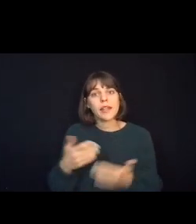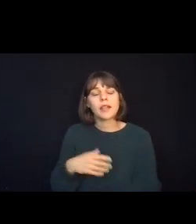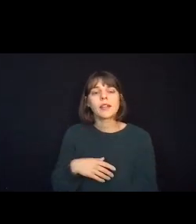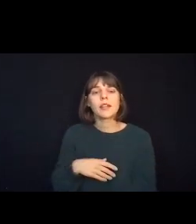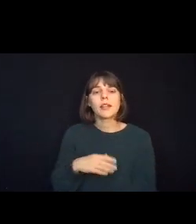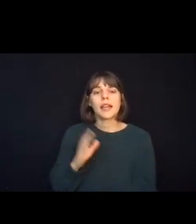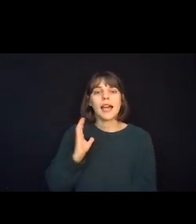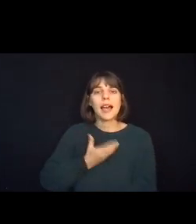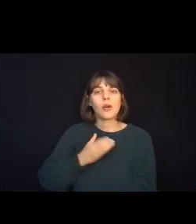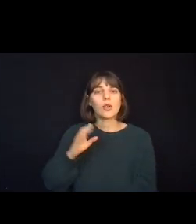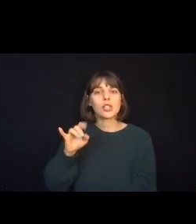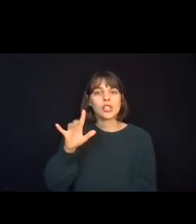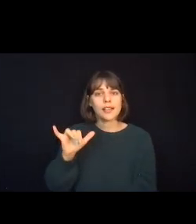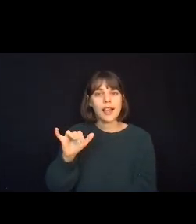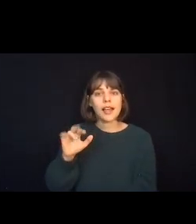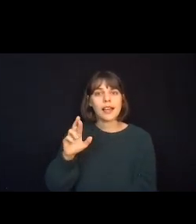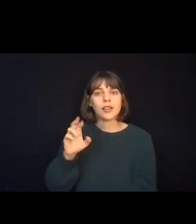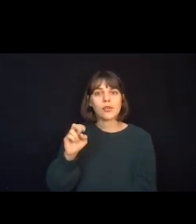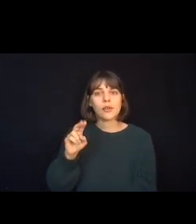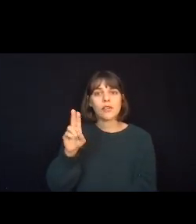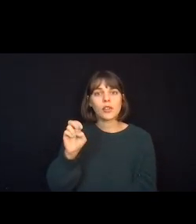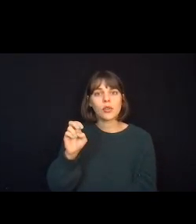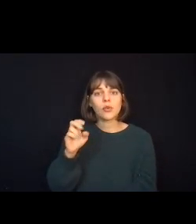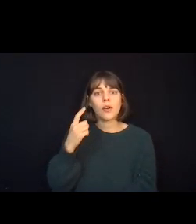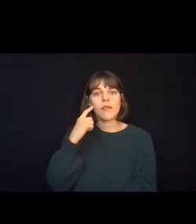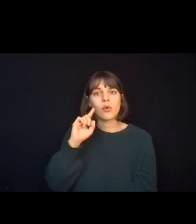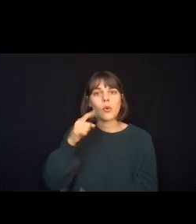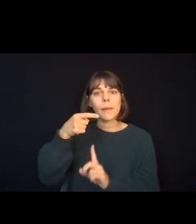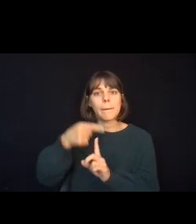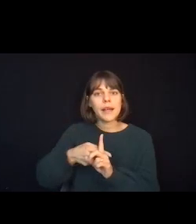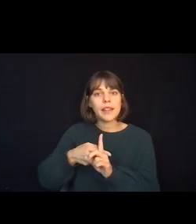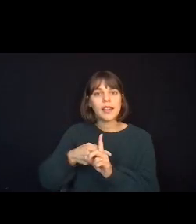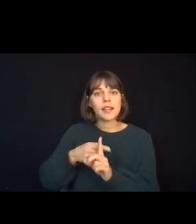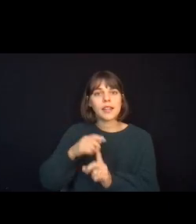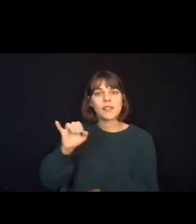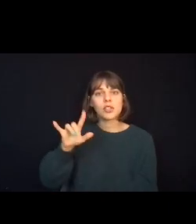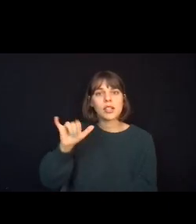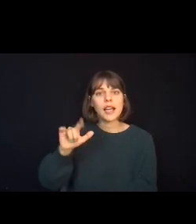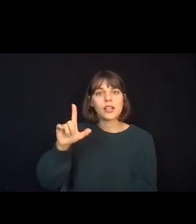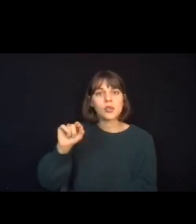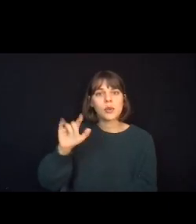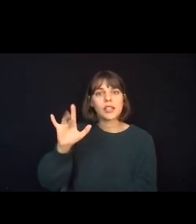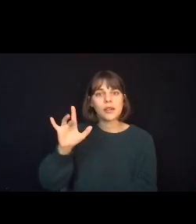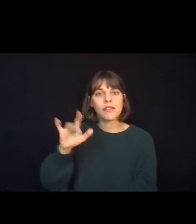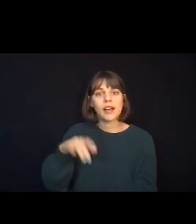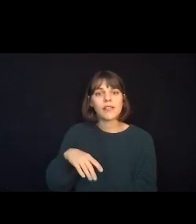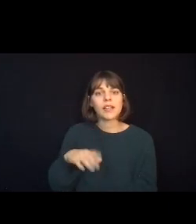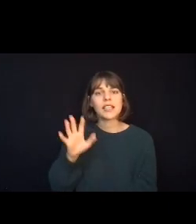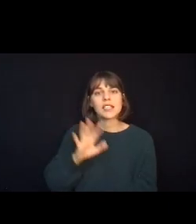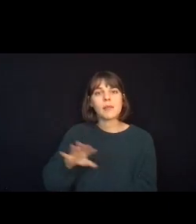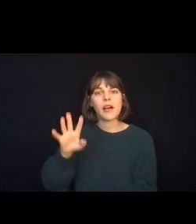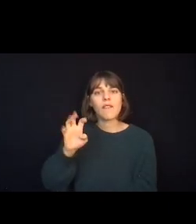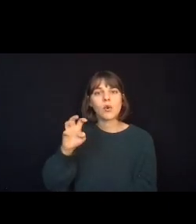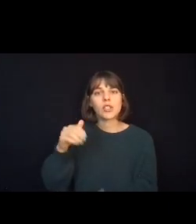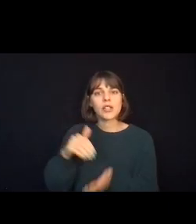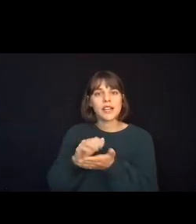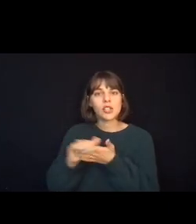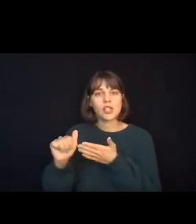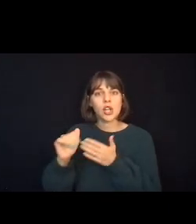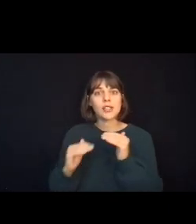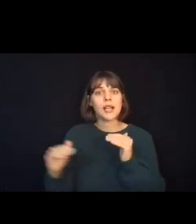Our July revenues for the month of July 2025 are about $400,000 above the